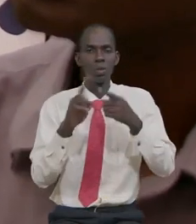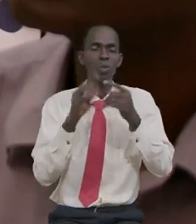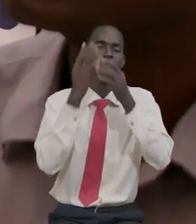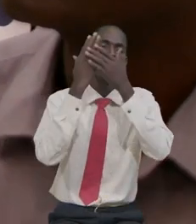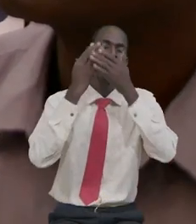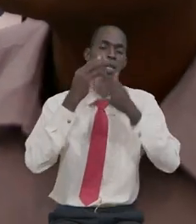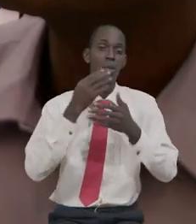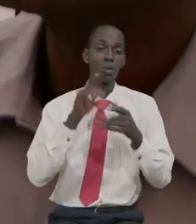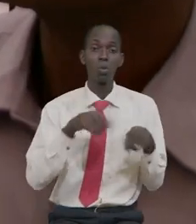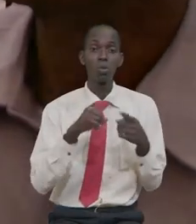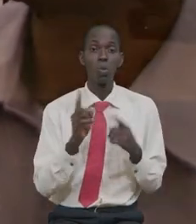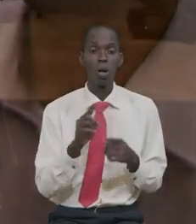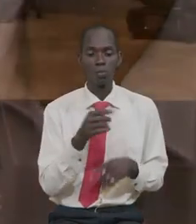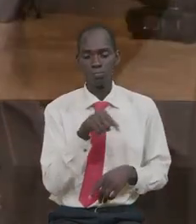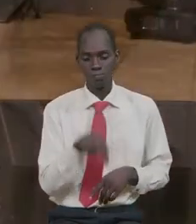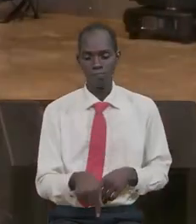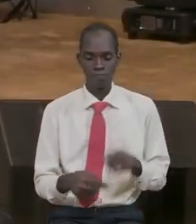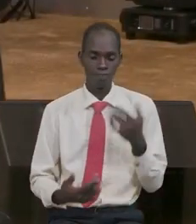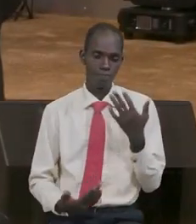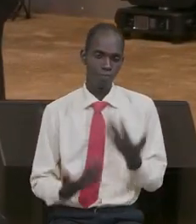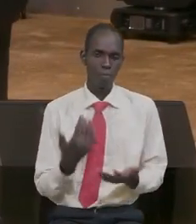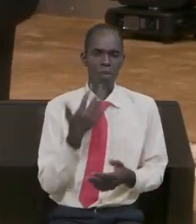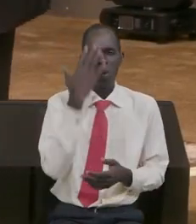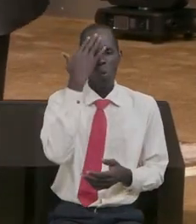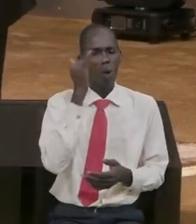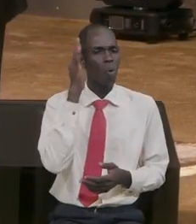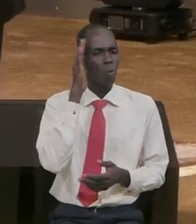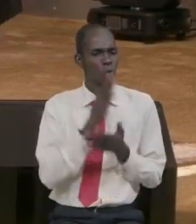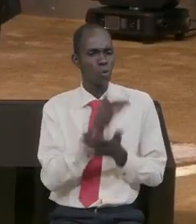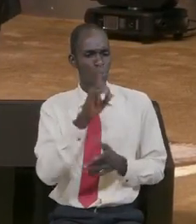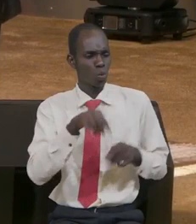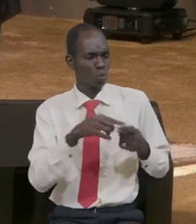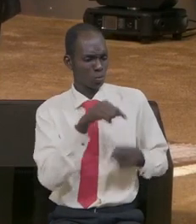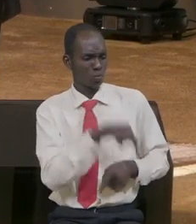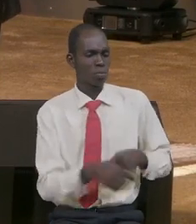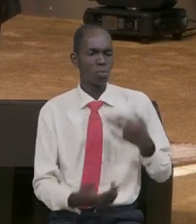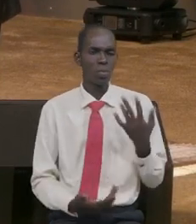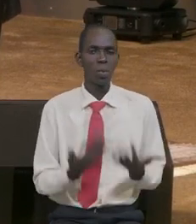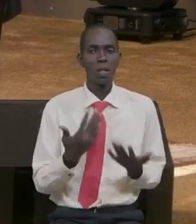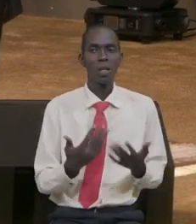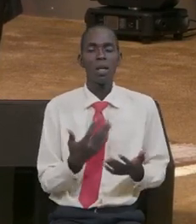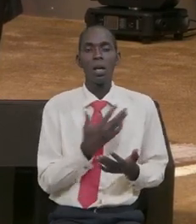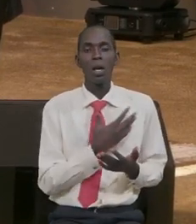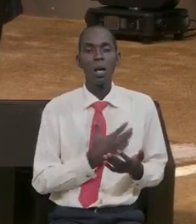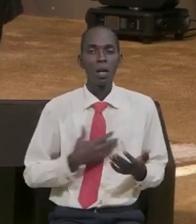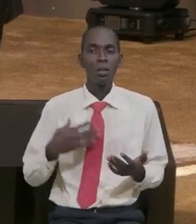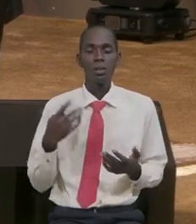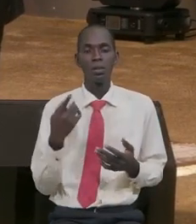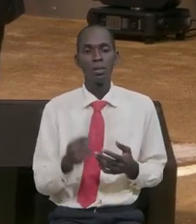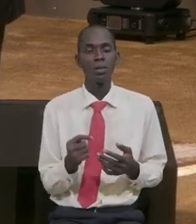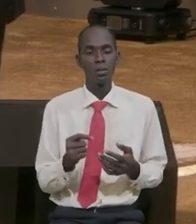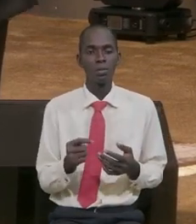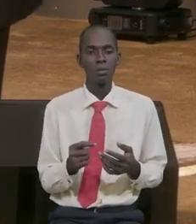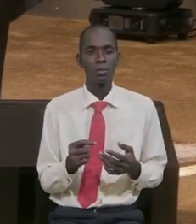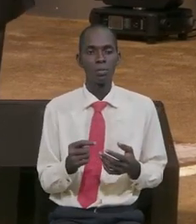go to hell for a person who is sending him on an errand to do